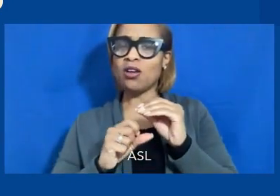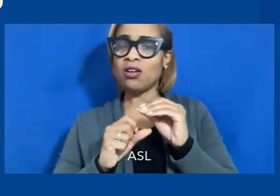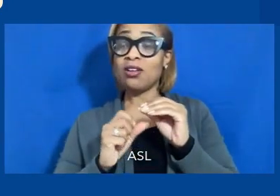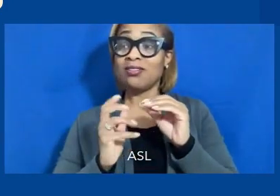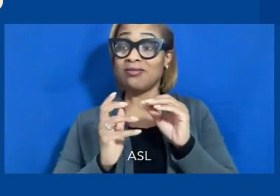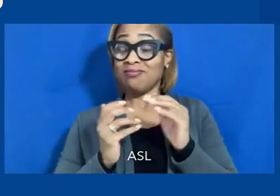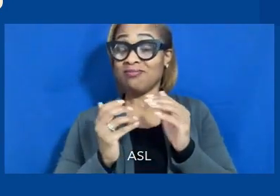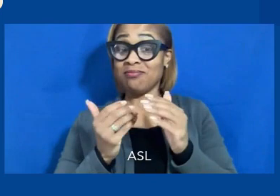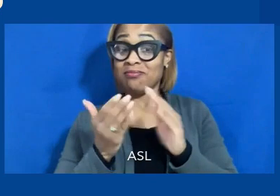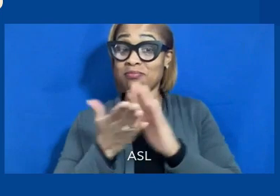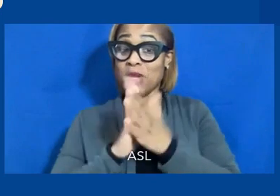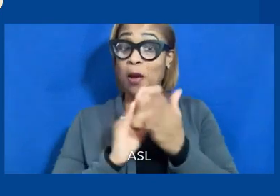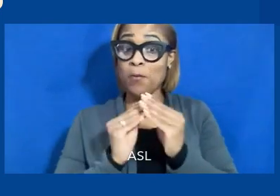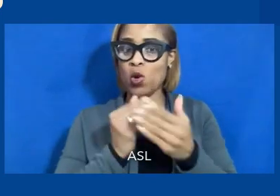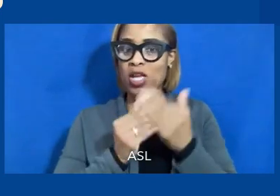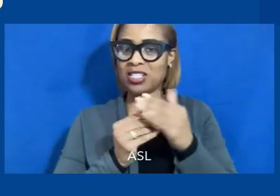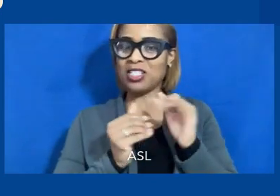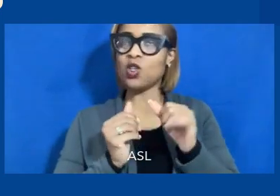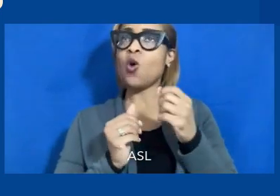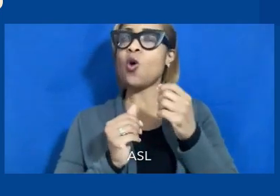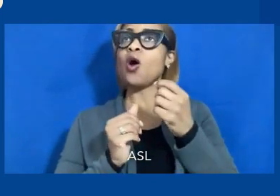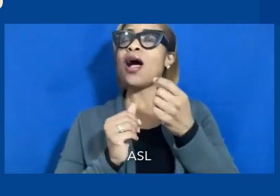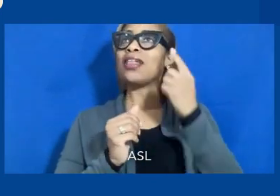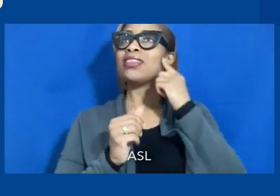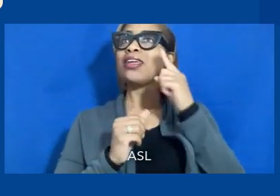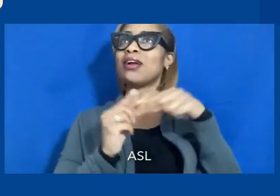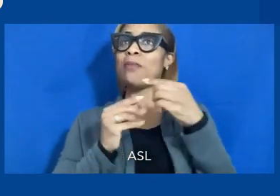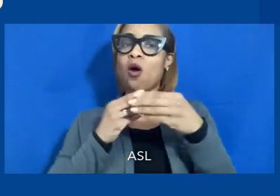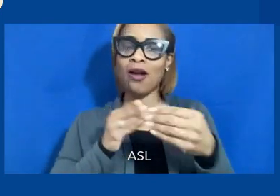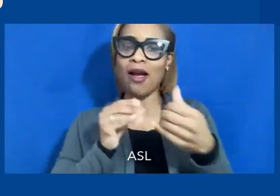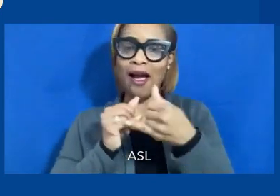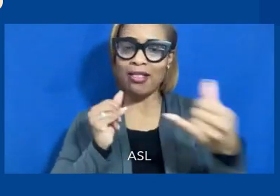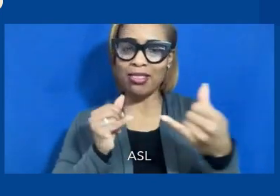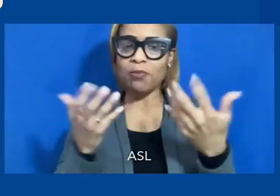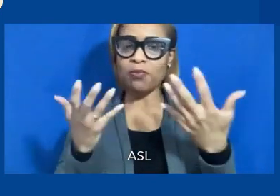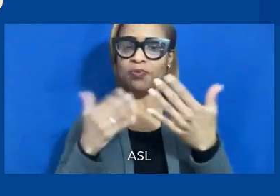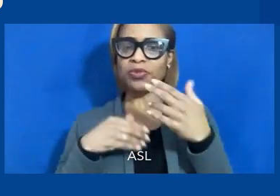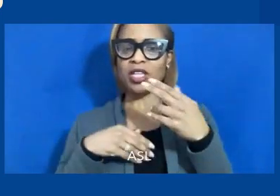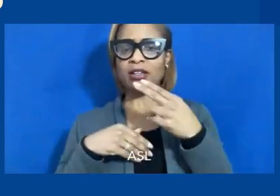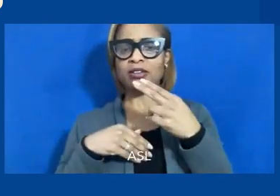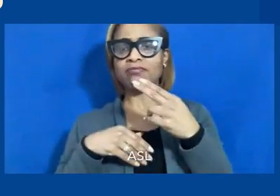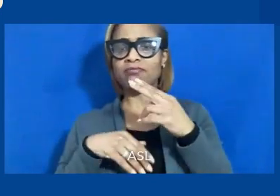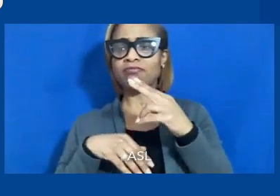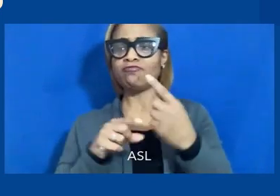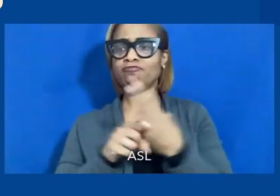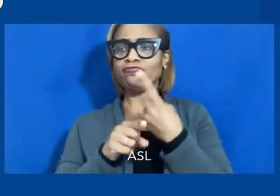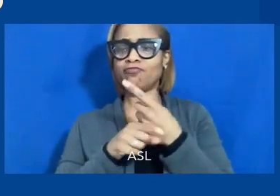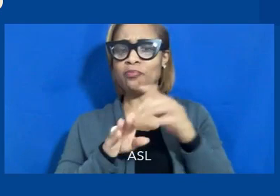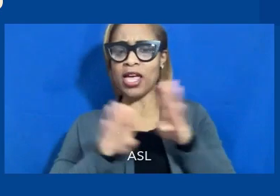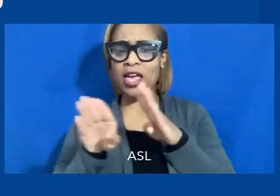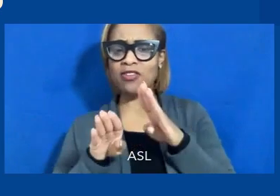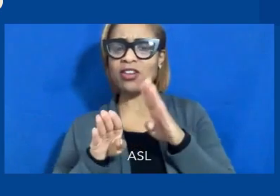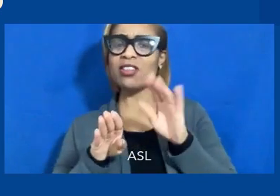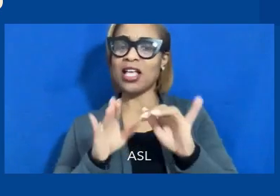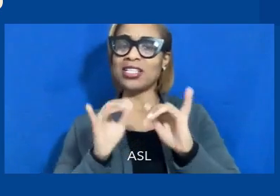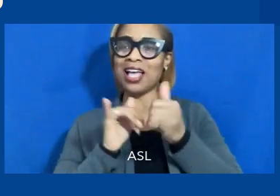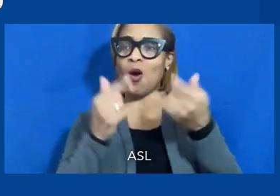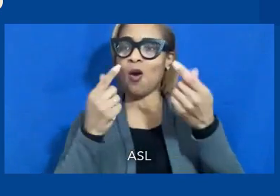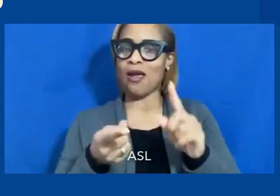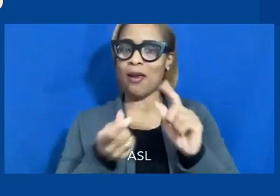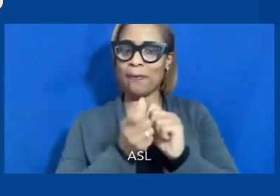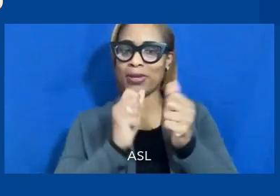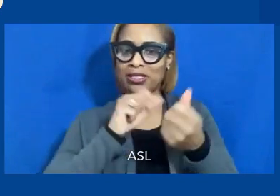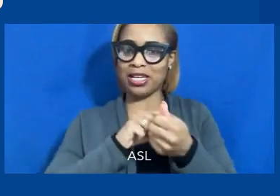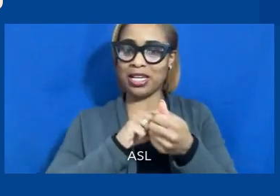of the things I think about the guidelines is normalizing behavior is kind of what brings the change about. If asking